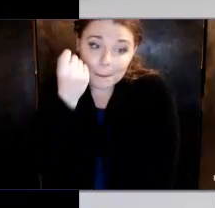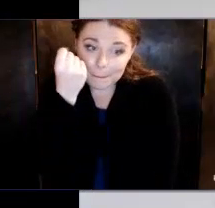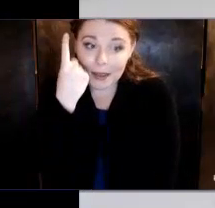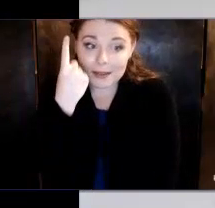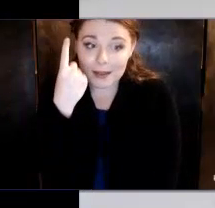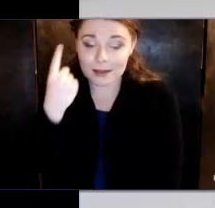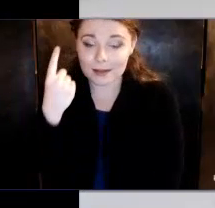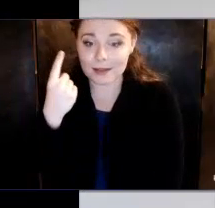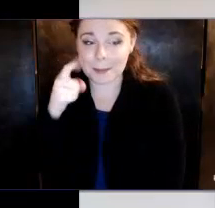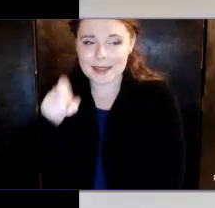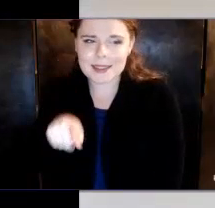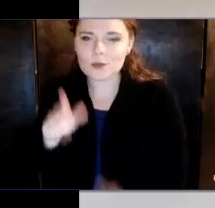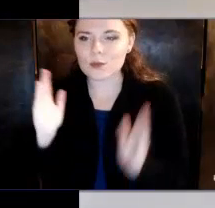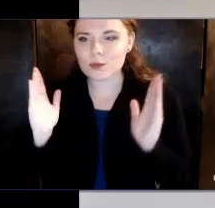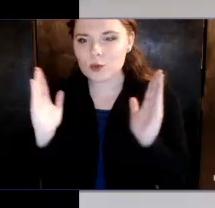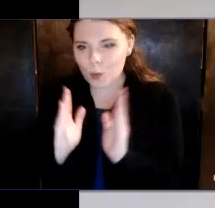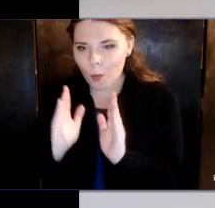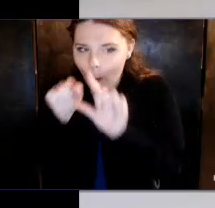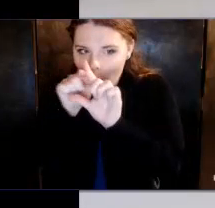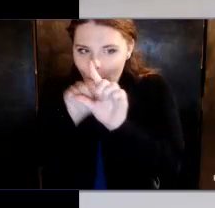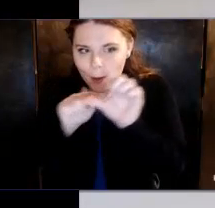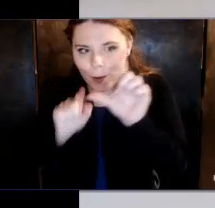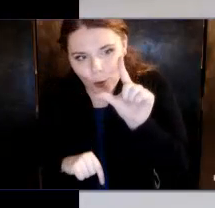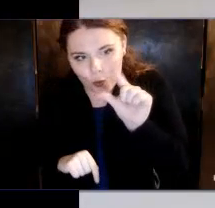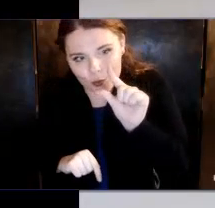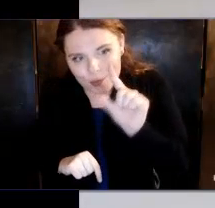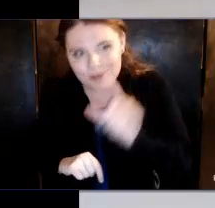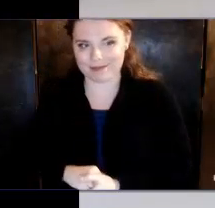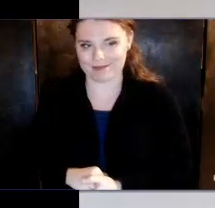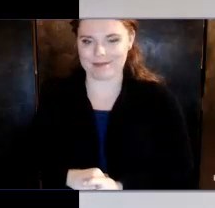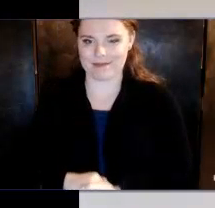this case because it's a much smaller angle than we're talking about here.